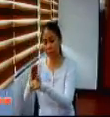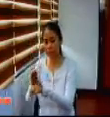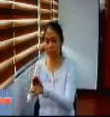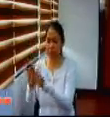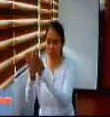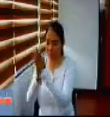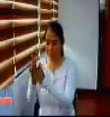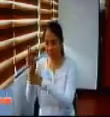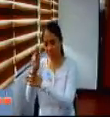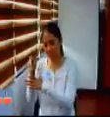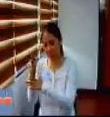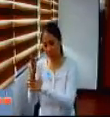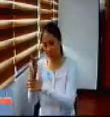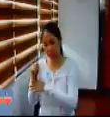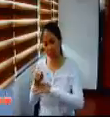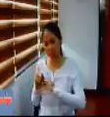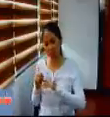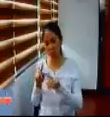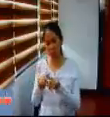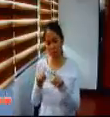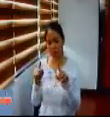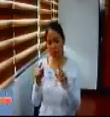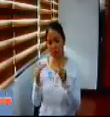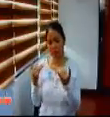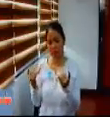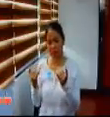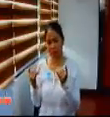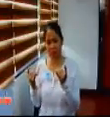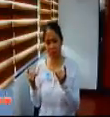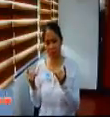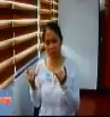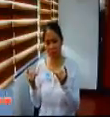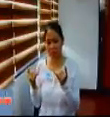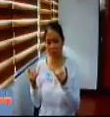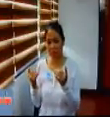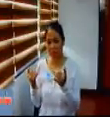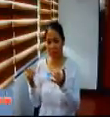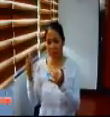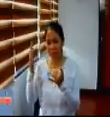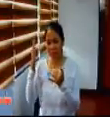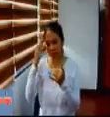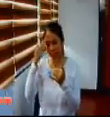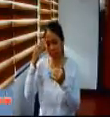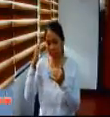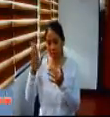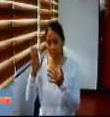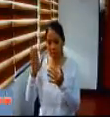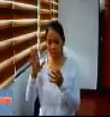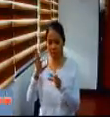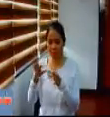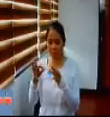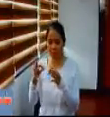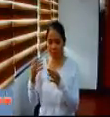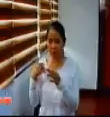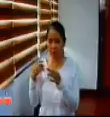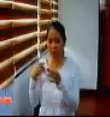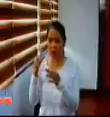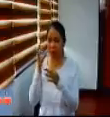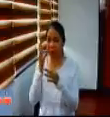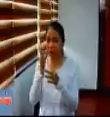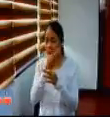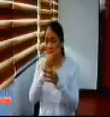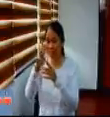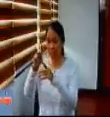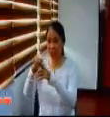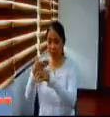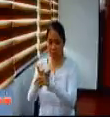is why ngayon hindi na nila alam magpo-florist mayo na ba tayo, or well, because so